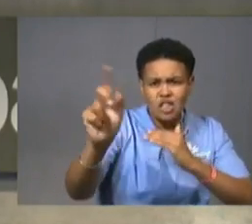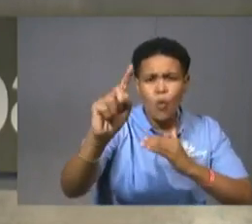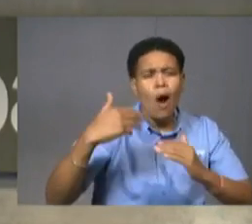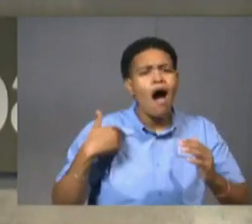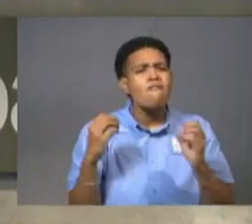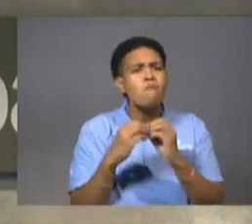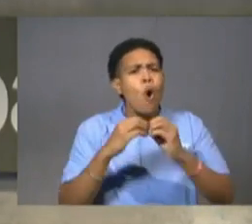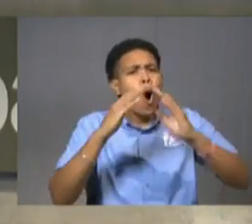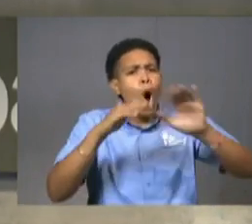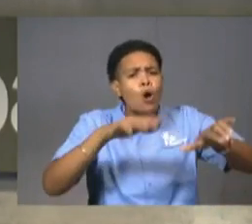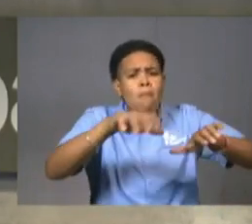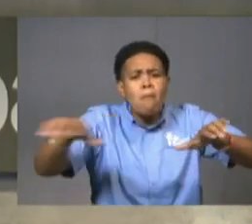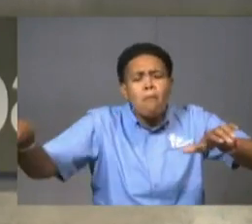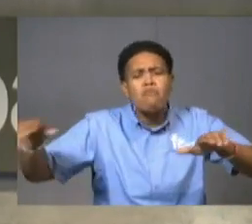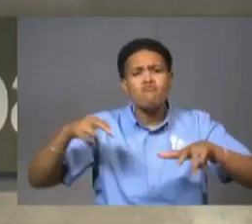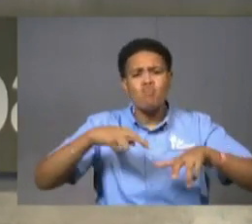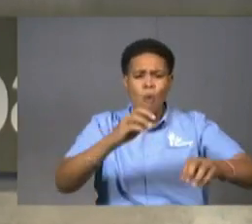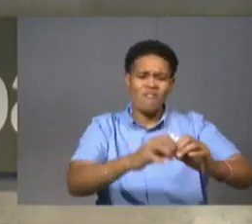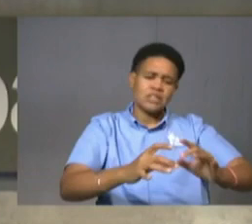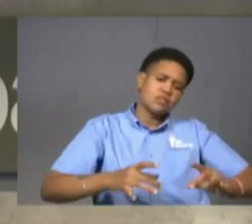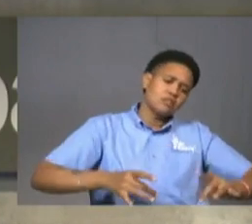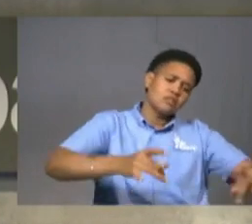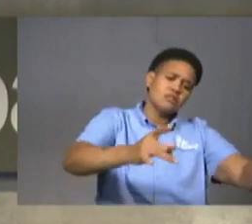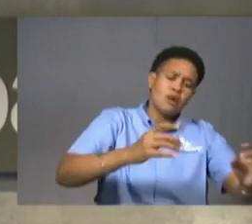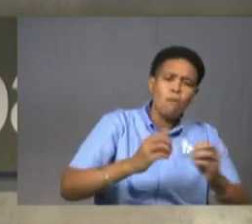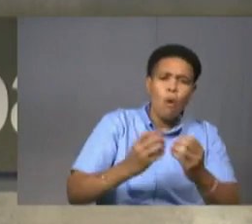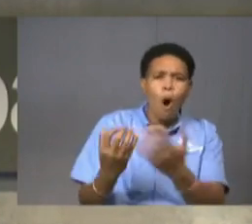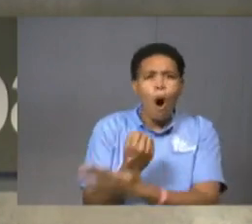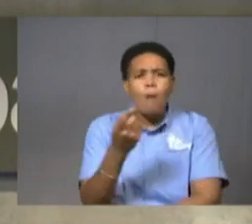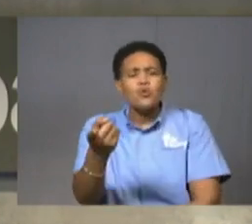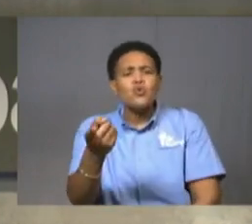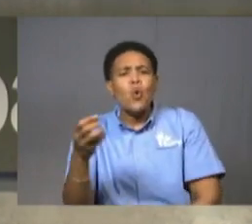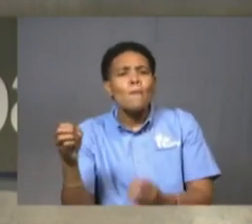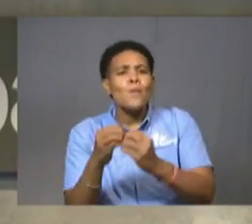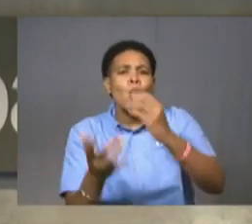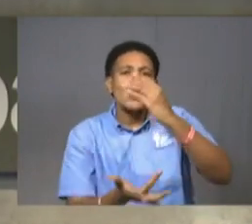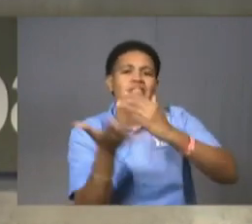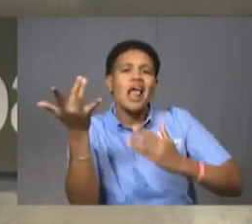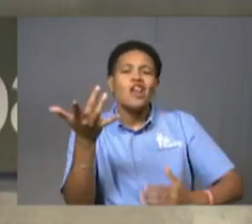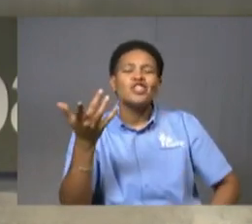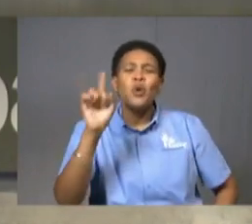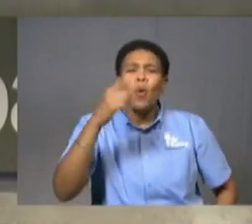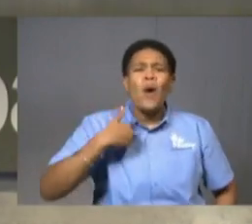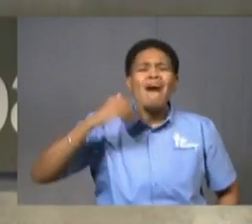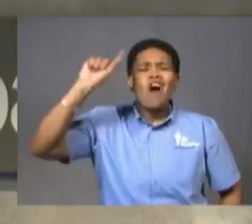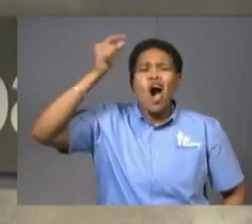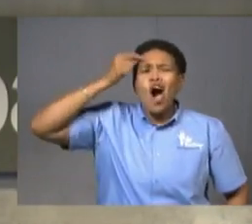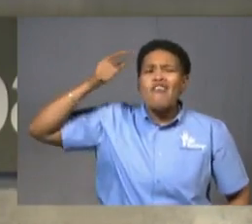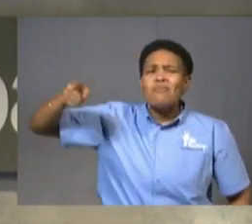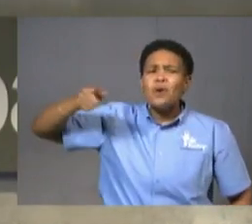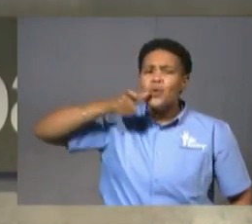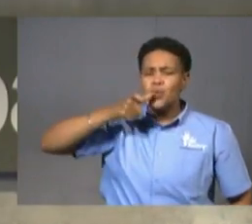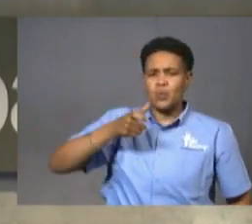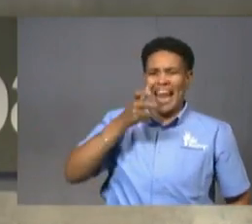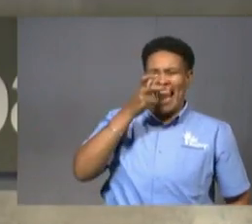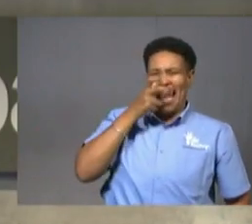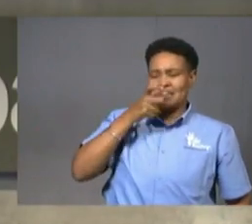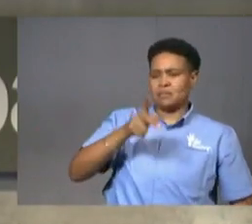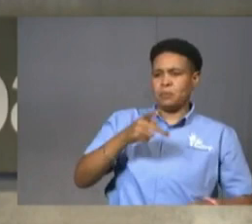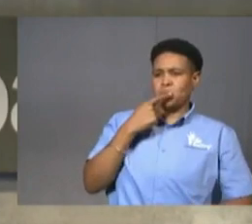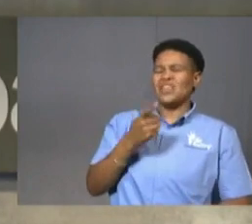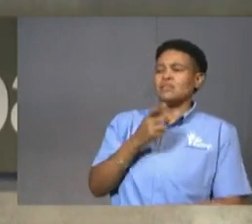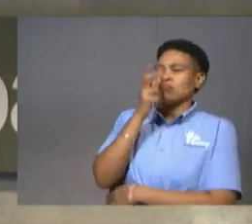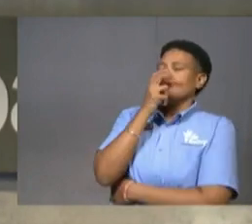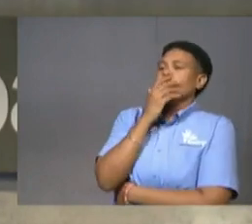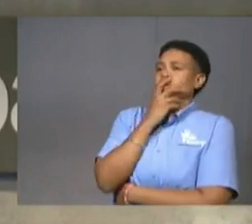houses, build more roads, have more opportunity, more technology, where we have a government that listens to the people,